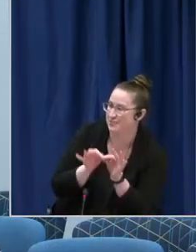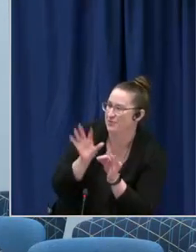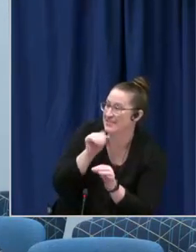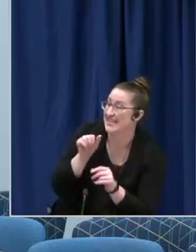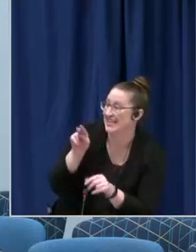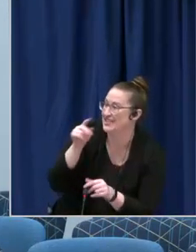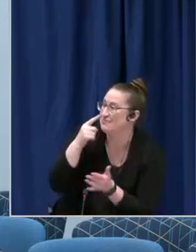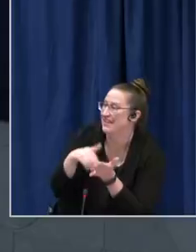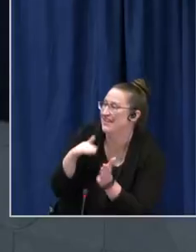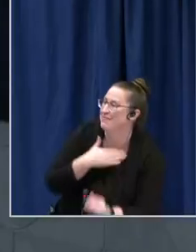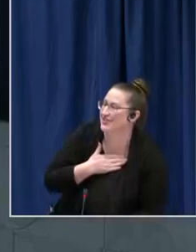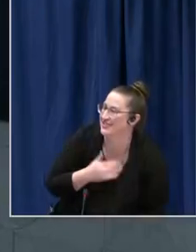The interpreter missed Annie. Do you mind again? Apologies.